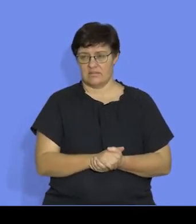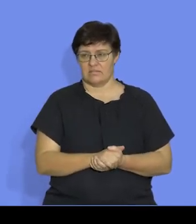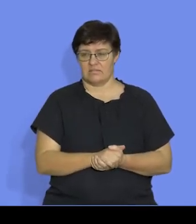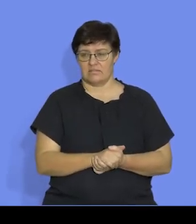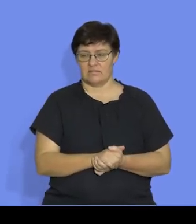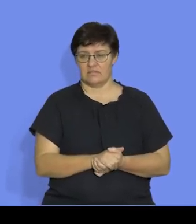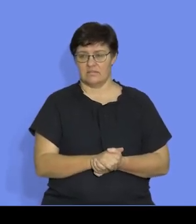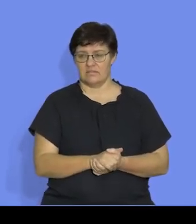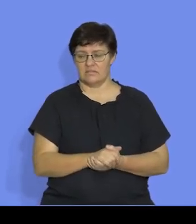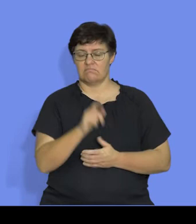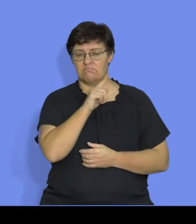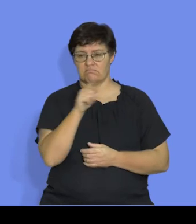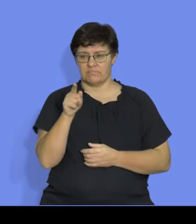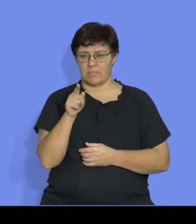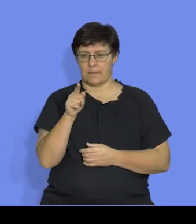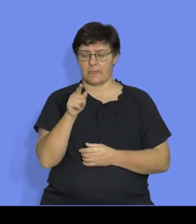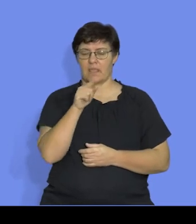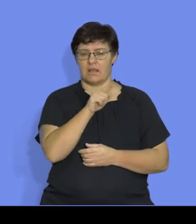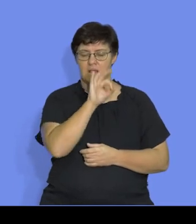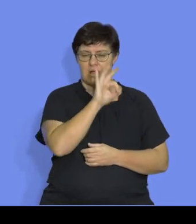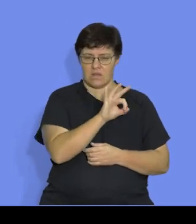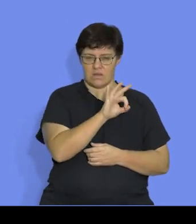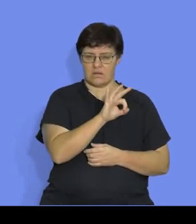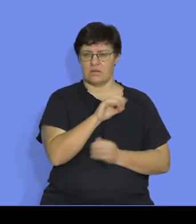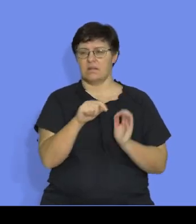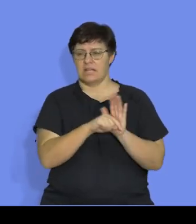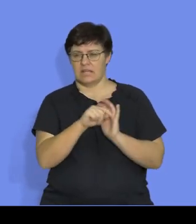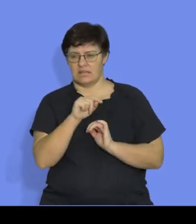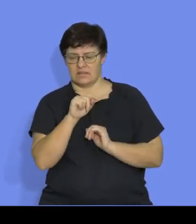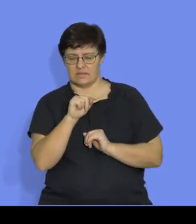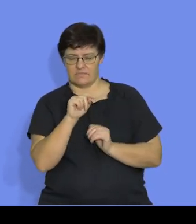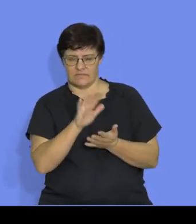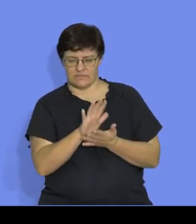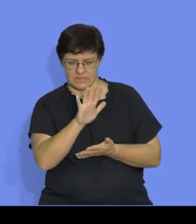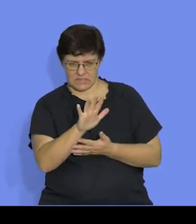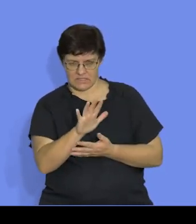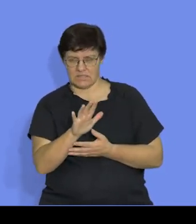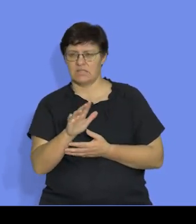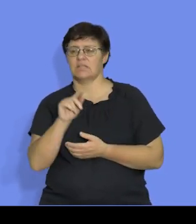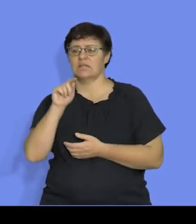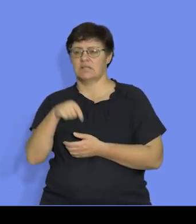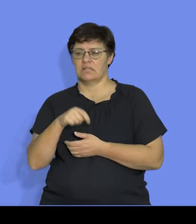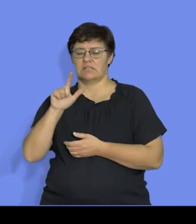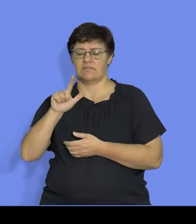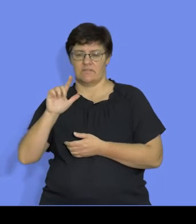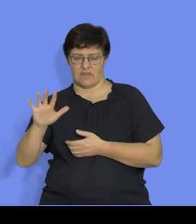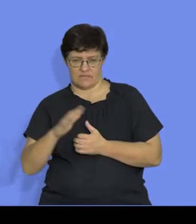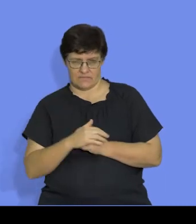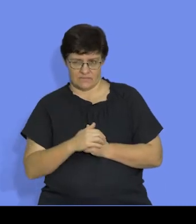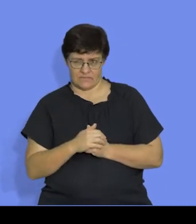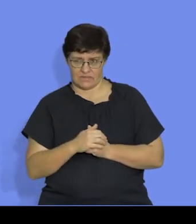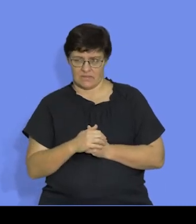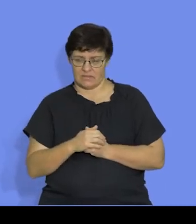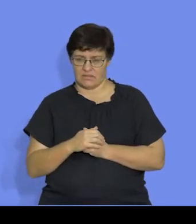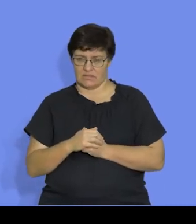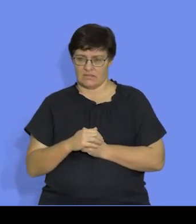75. So the nth term when R is negative 5 and A is 3, we're going to have Tn is equal to 3 to the times negative